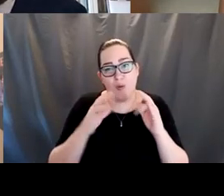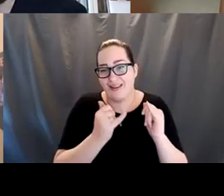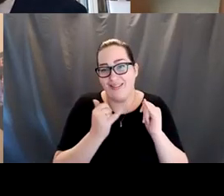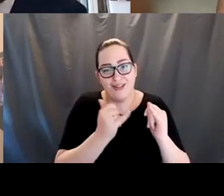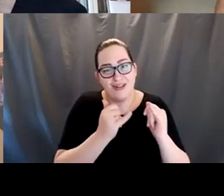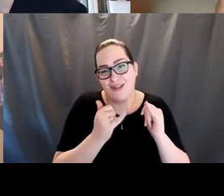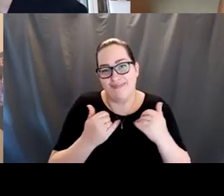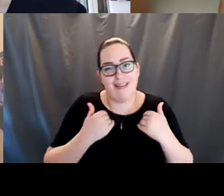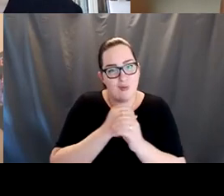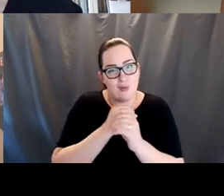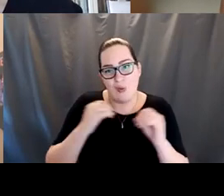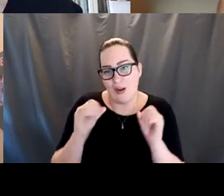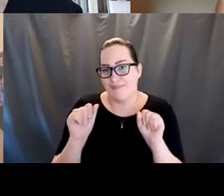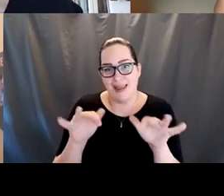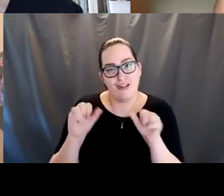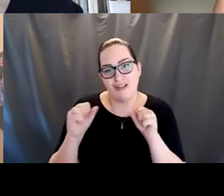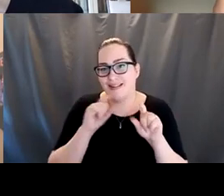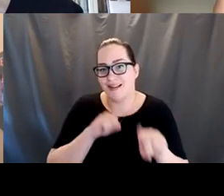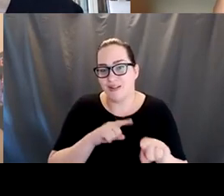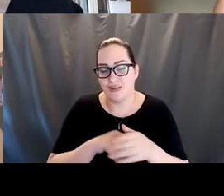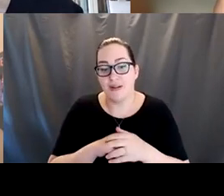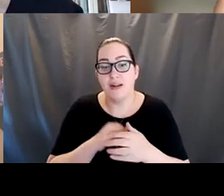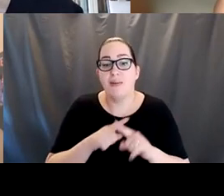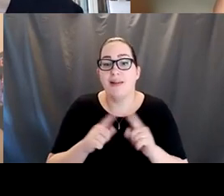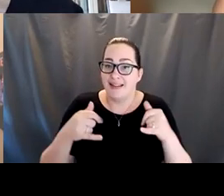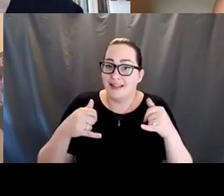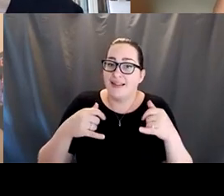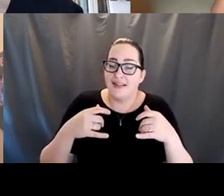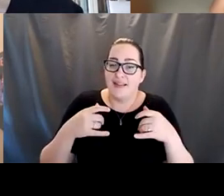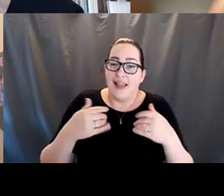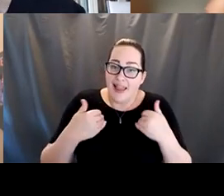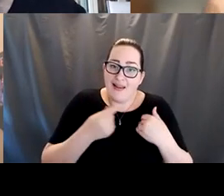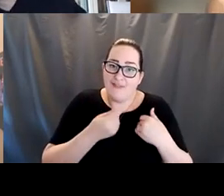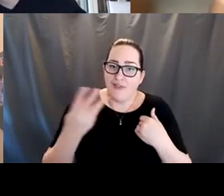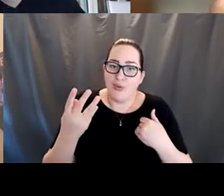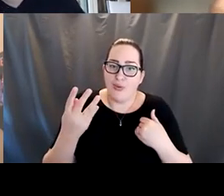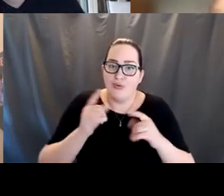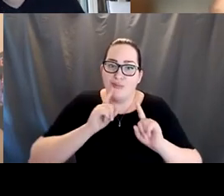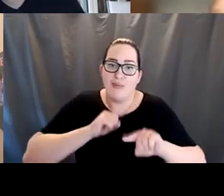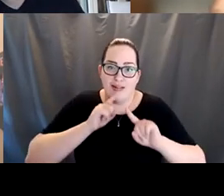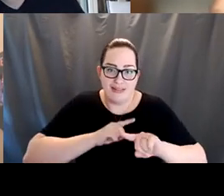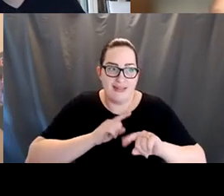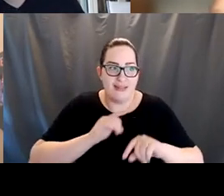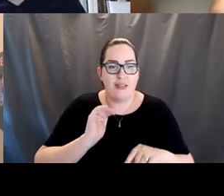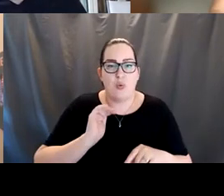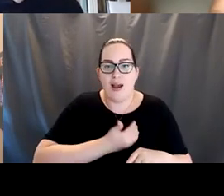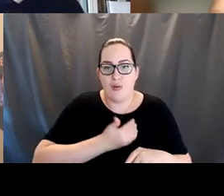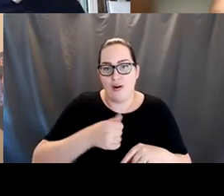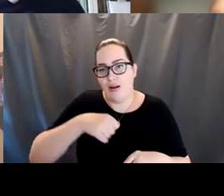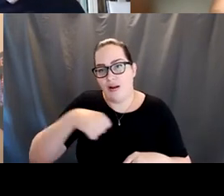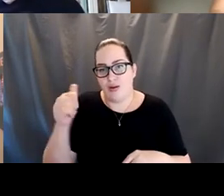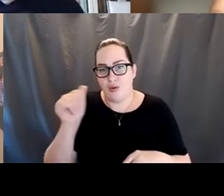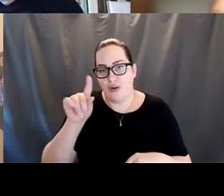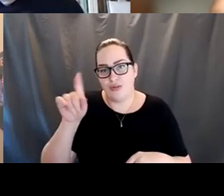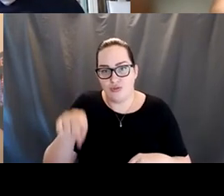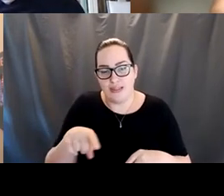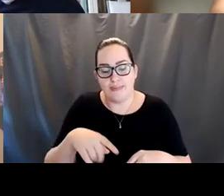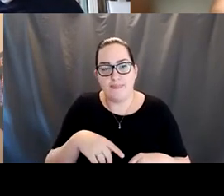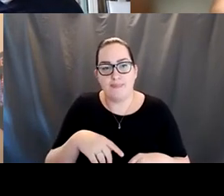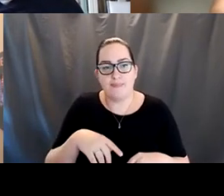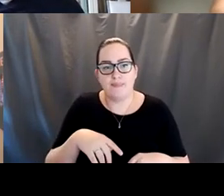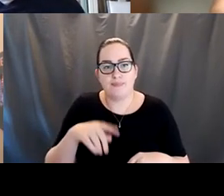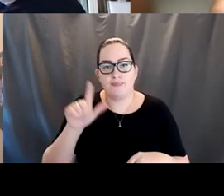you knew there were various other things to consider, just as one example, and Lauren could maybe review some of these again, but one that she mentioned was being